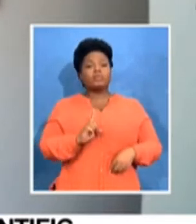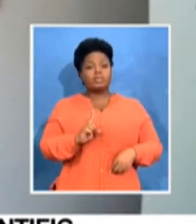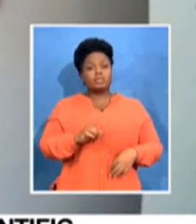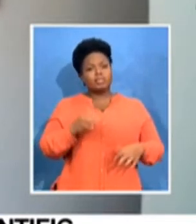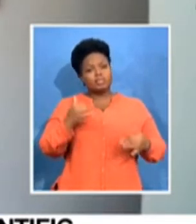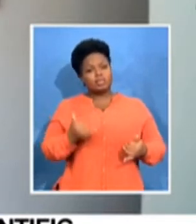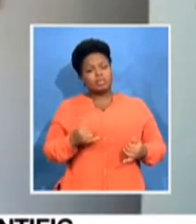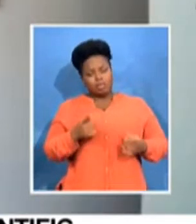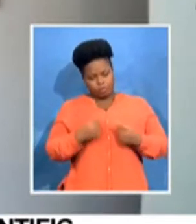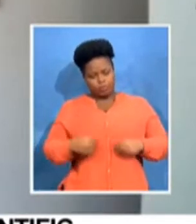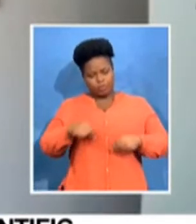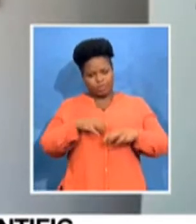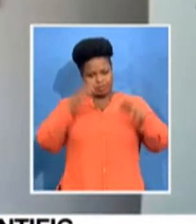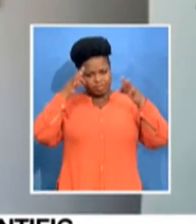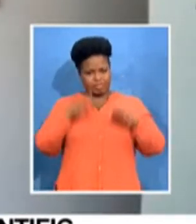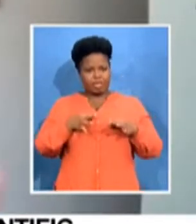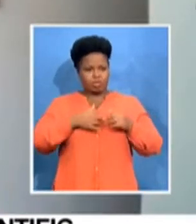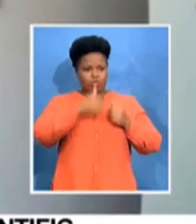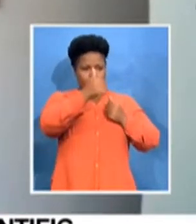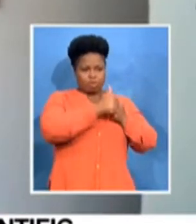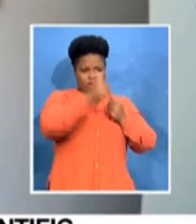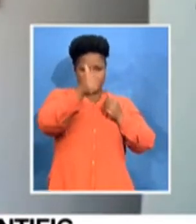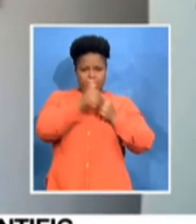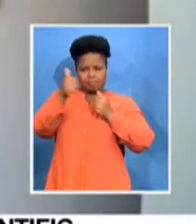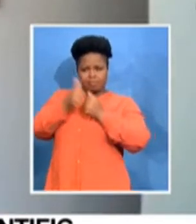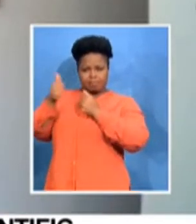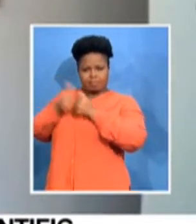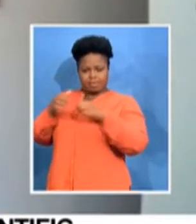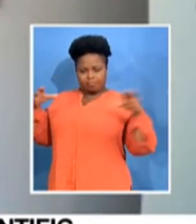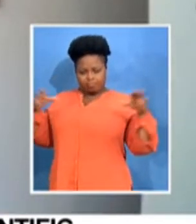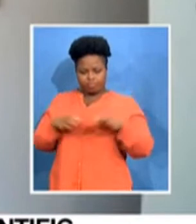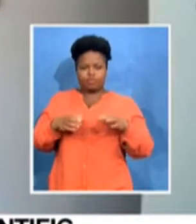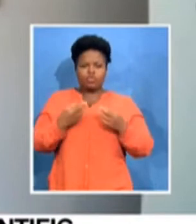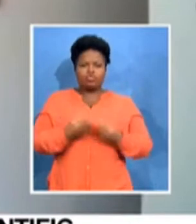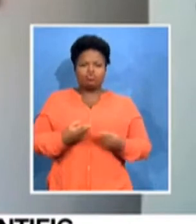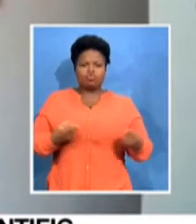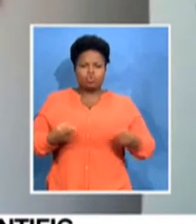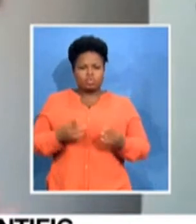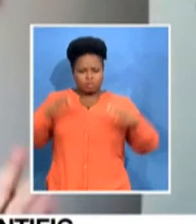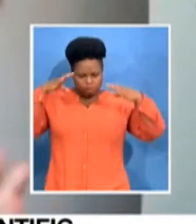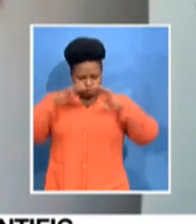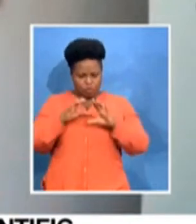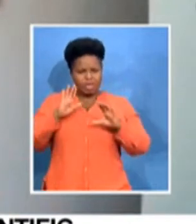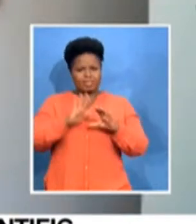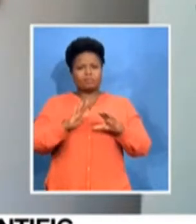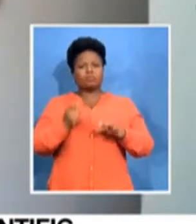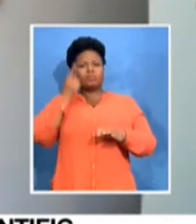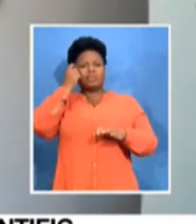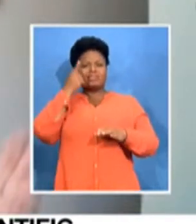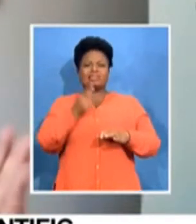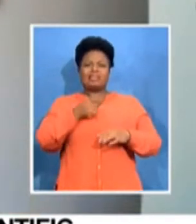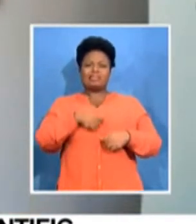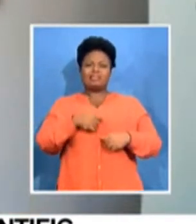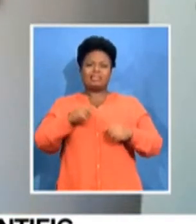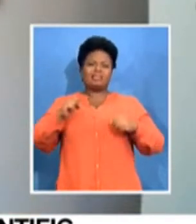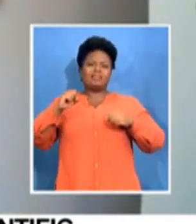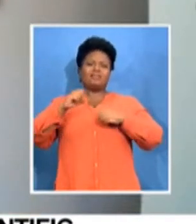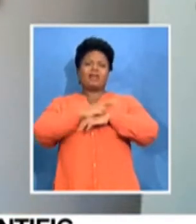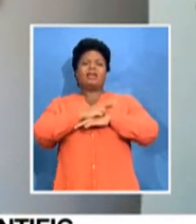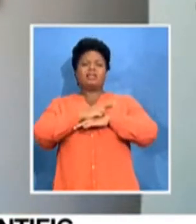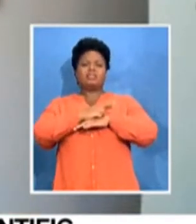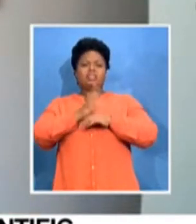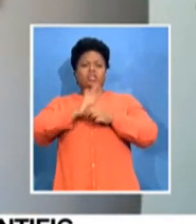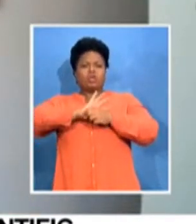our resources to try to understand this virus that was touching our shores, which we knew that had a